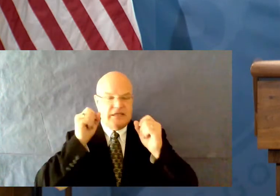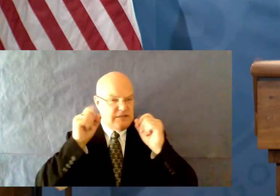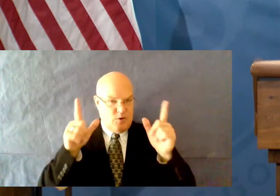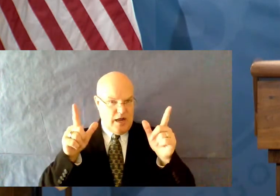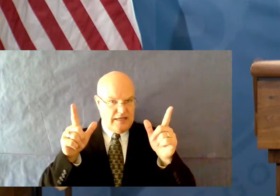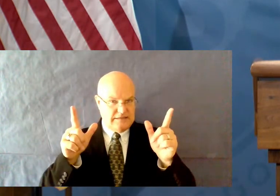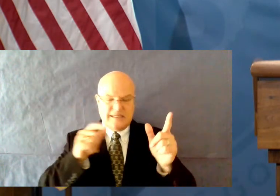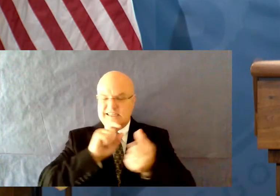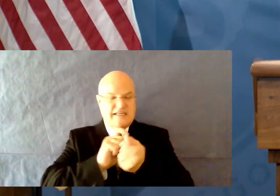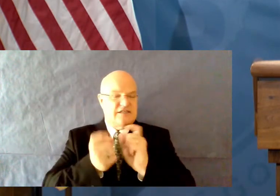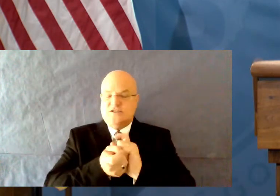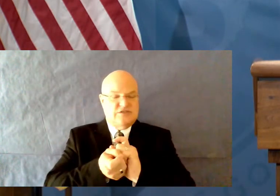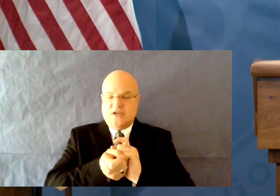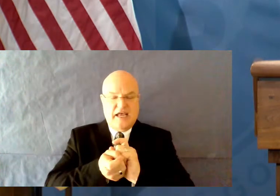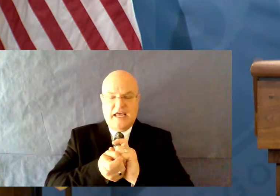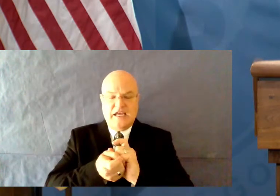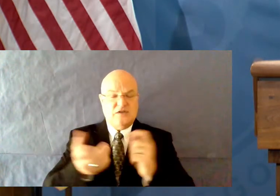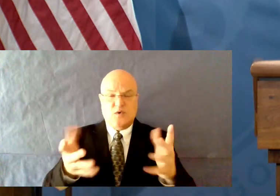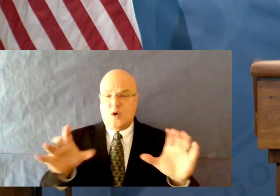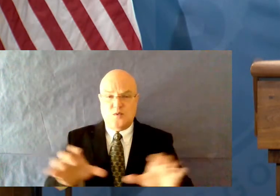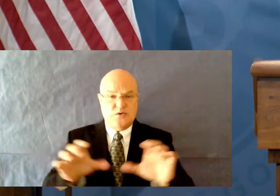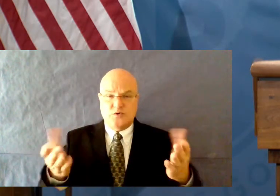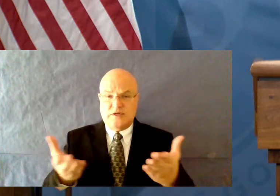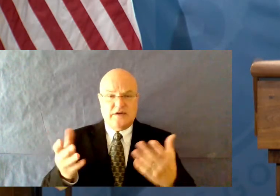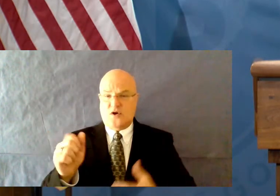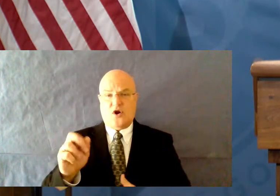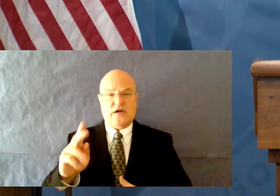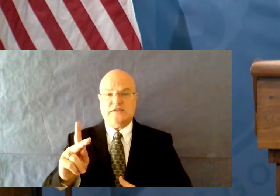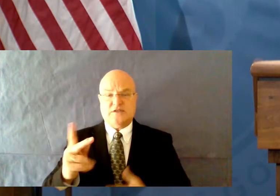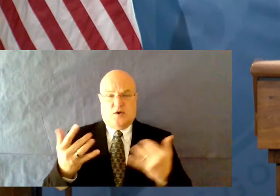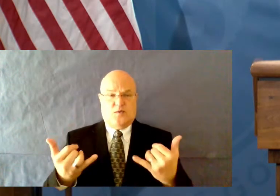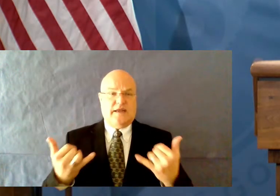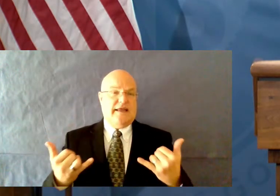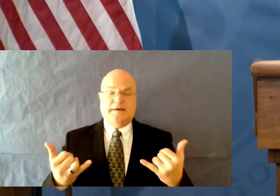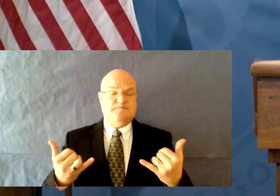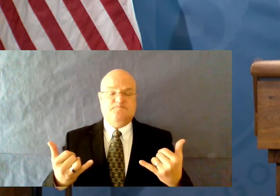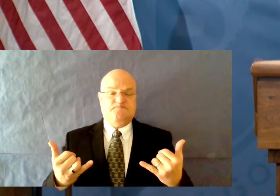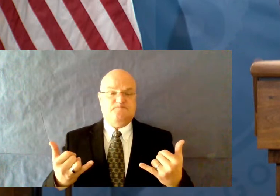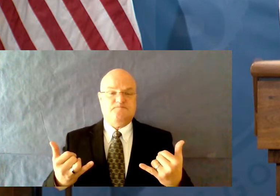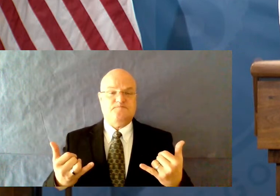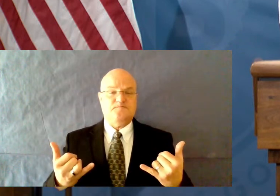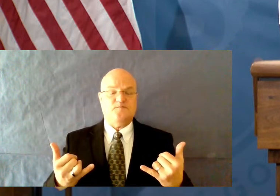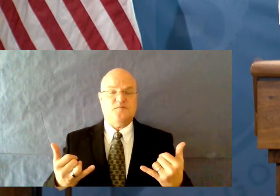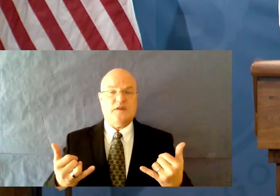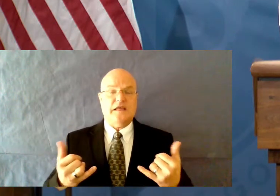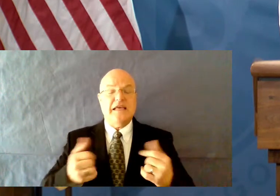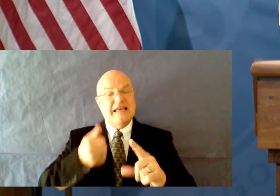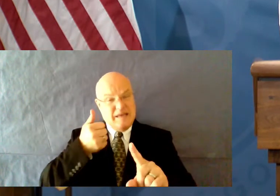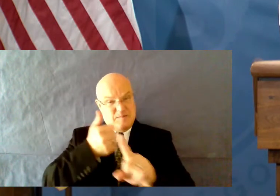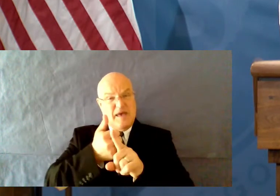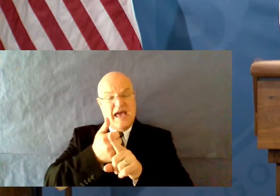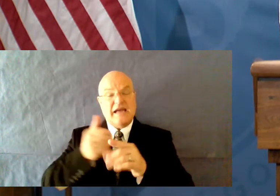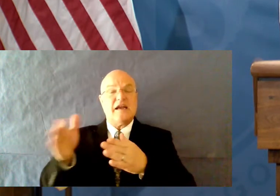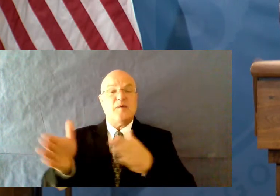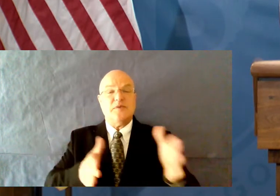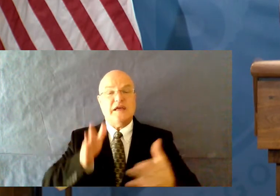doesn't change what we're doing here in Arkansas at the present time. It does impact our planning for the future.